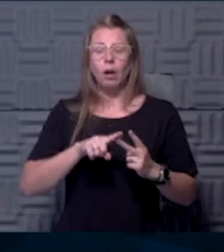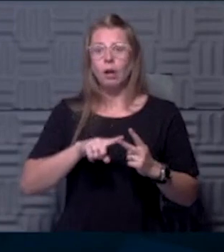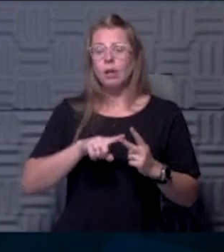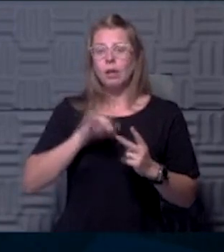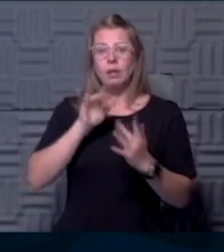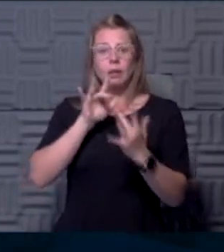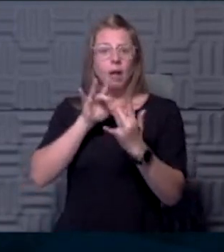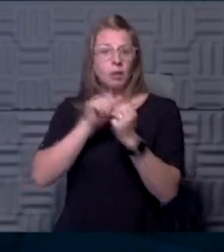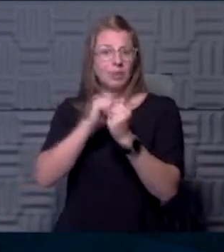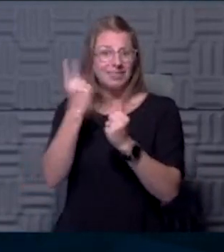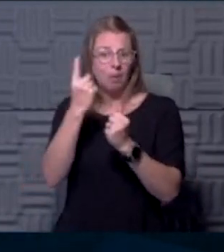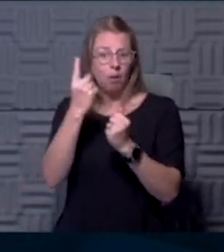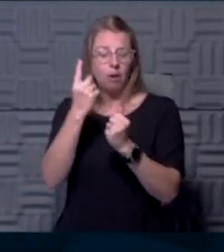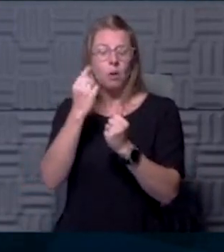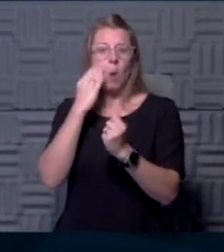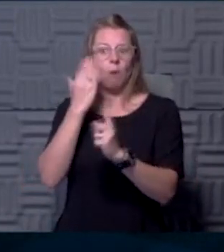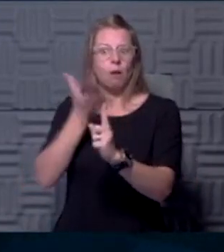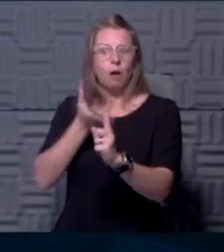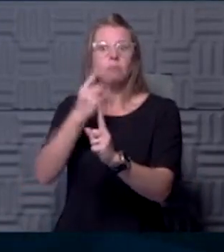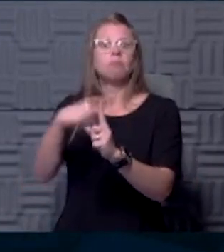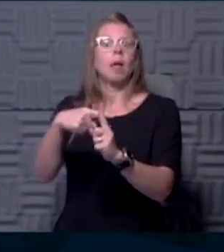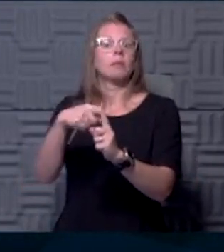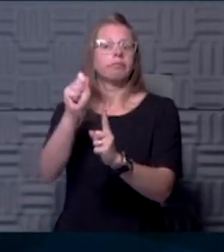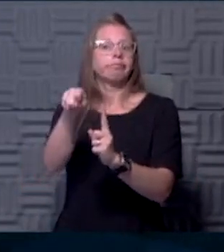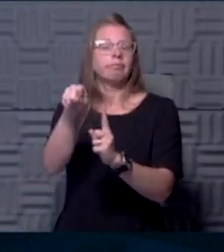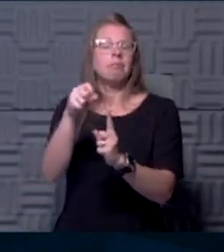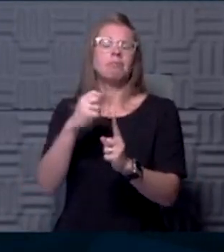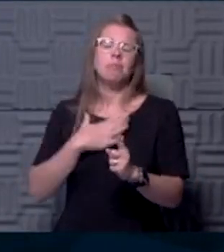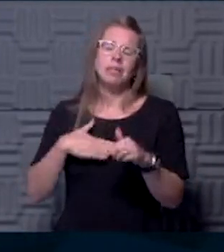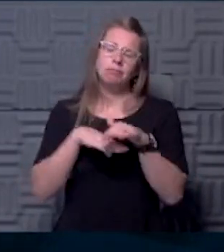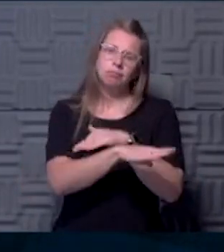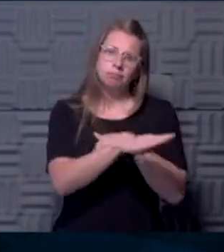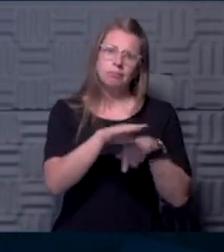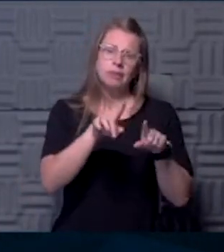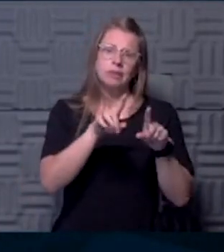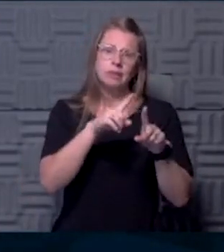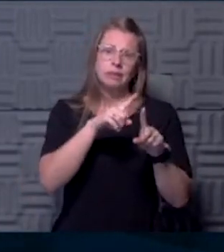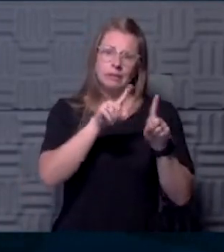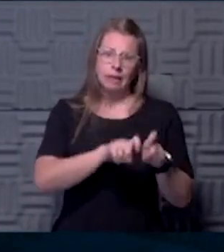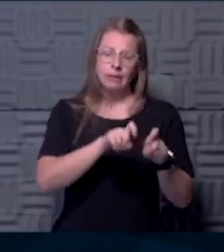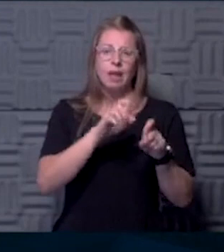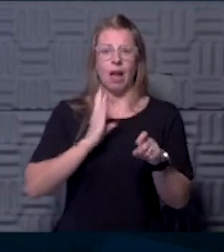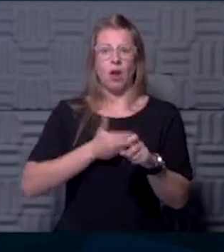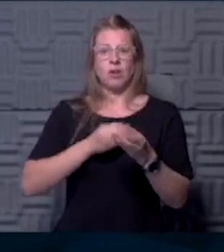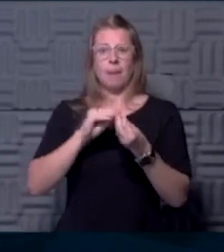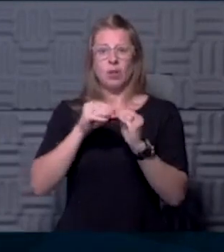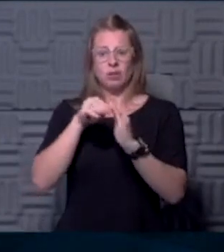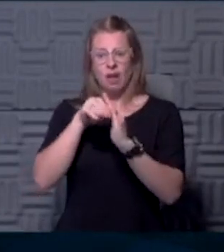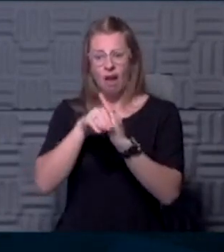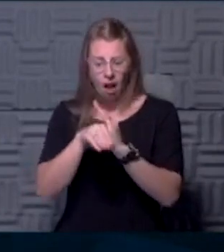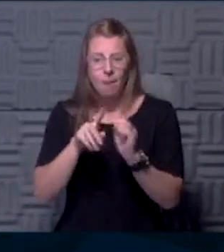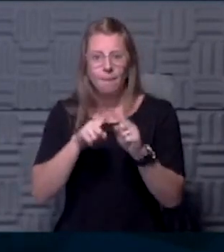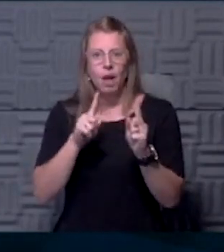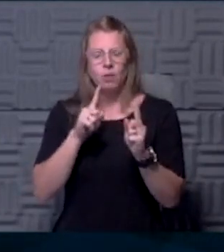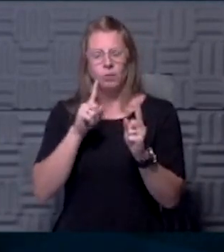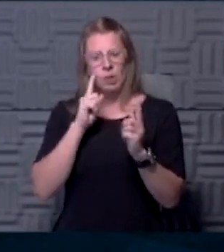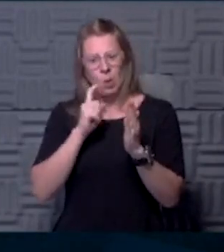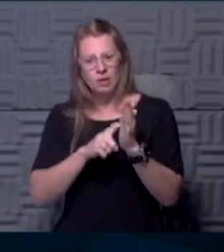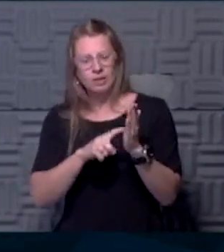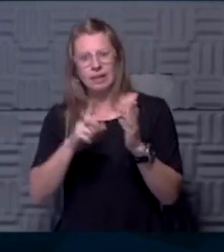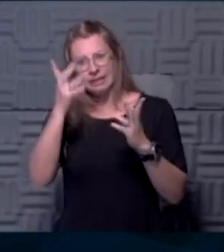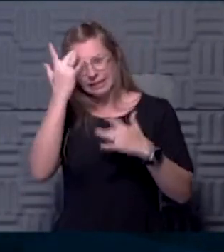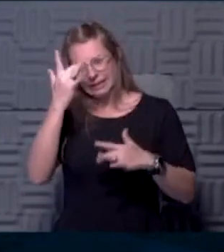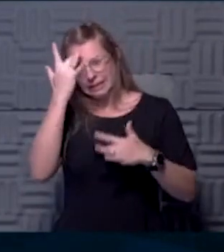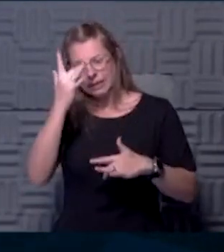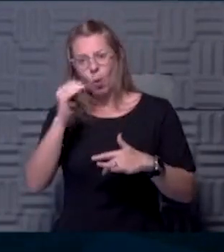in contact with somebody who you know is positive, come get tested, because our numbers have really been down. But when we see this level of disease